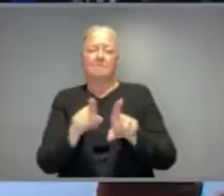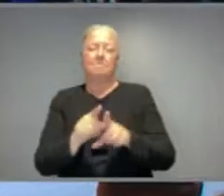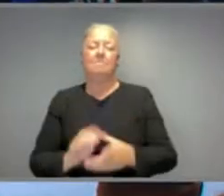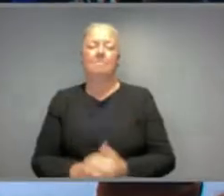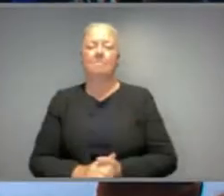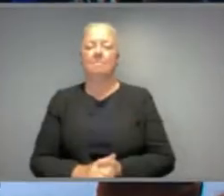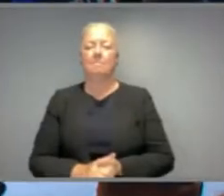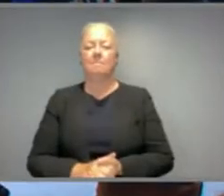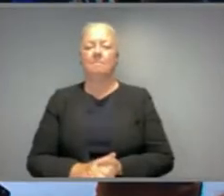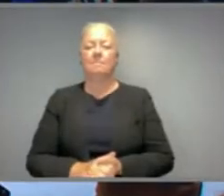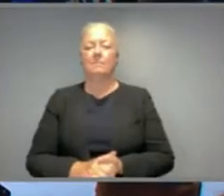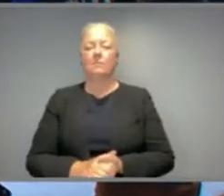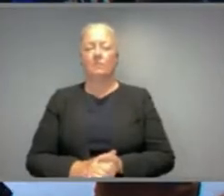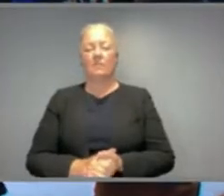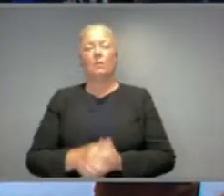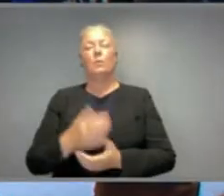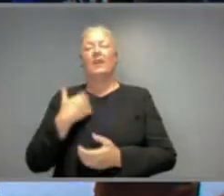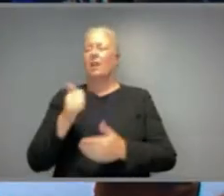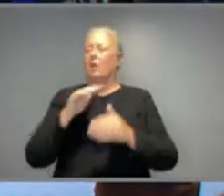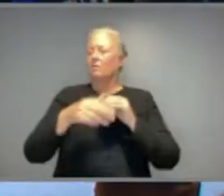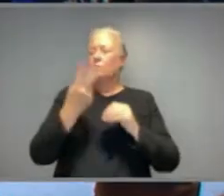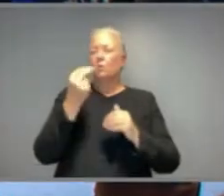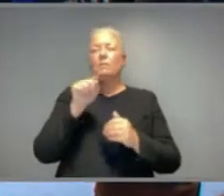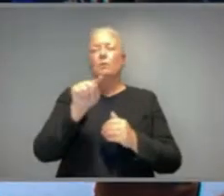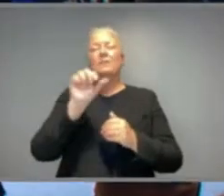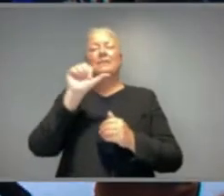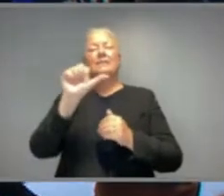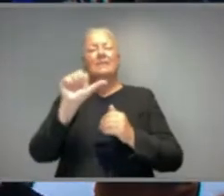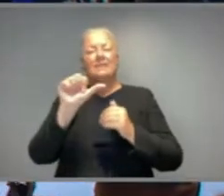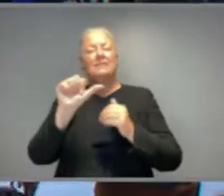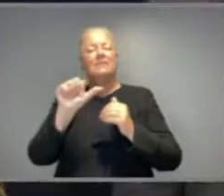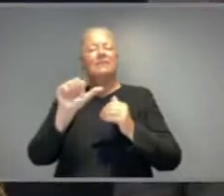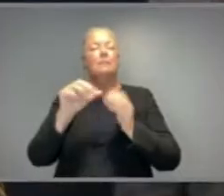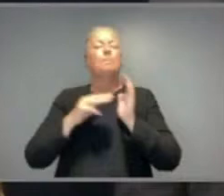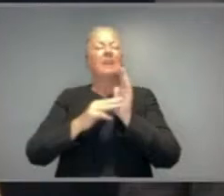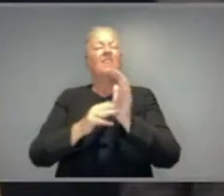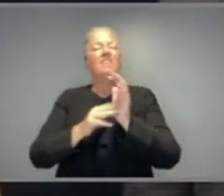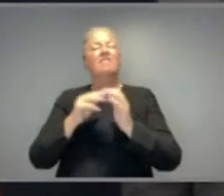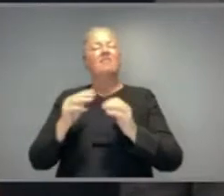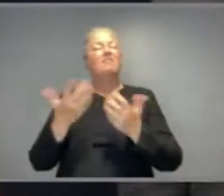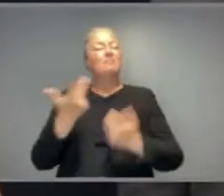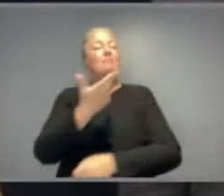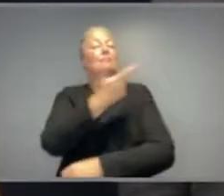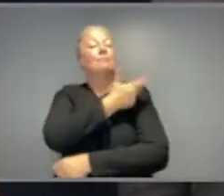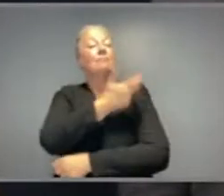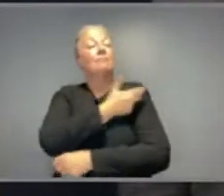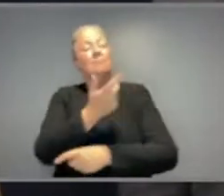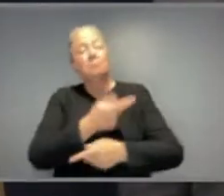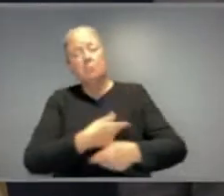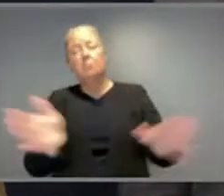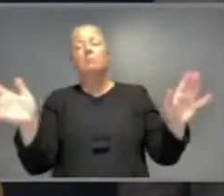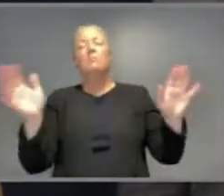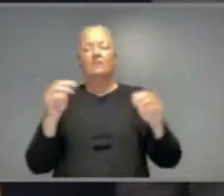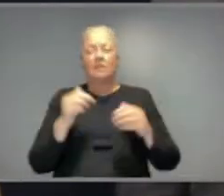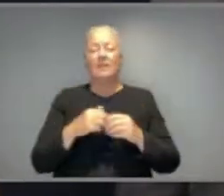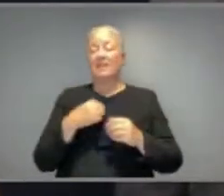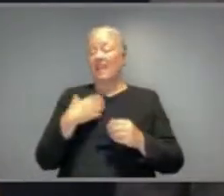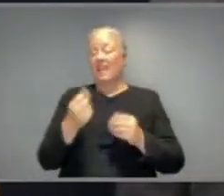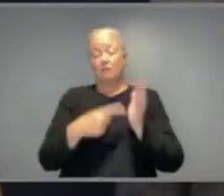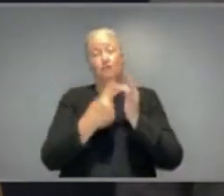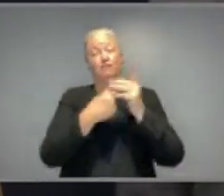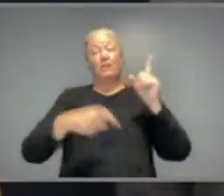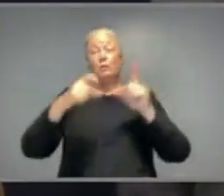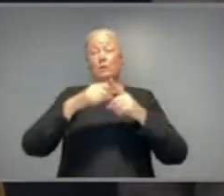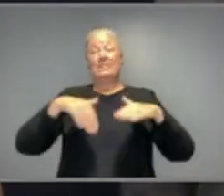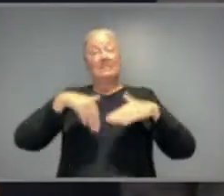Look, we've had more than 12.6 million doses administered now. We're having record days nearly every day now,